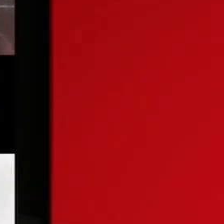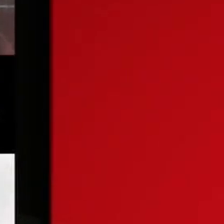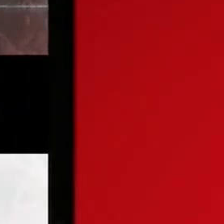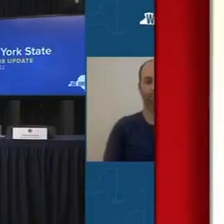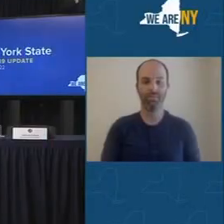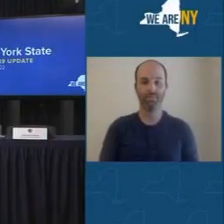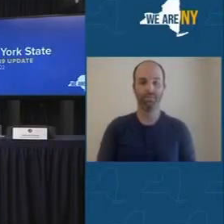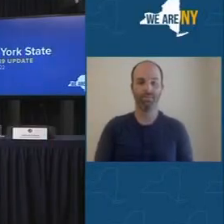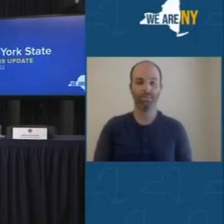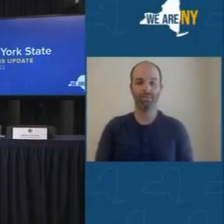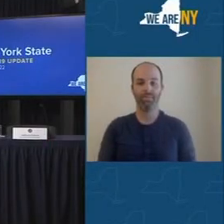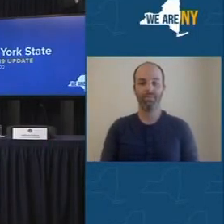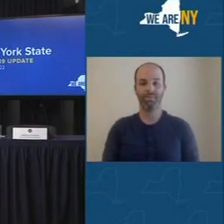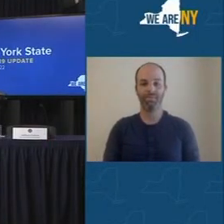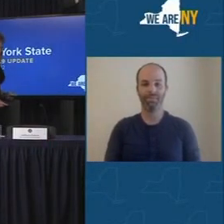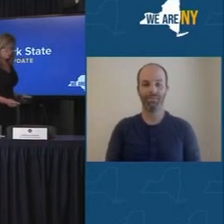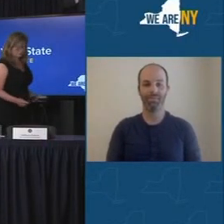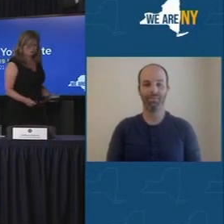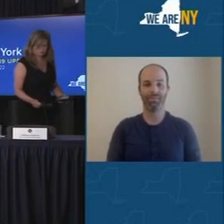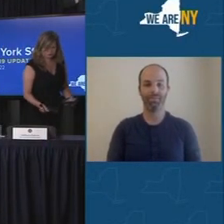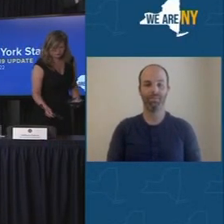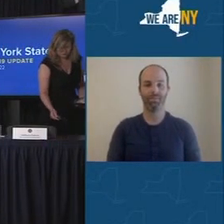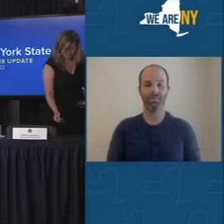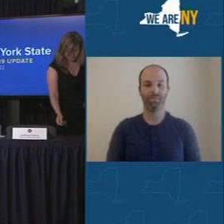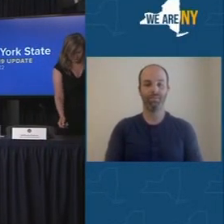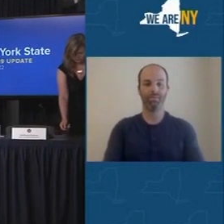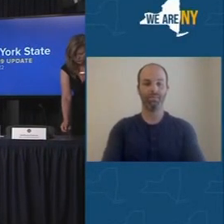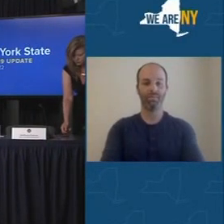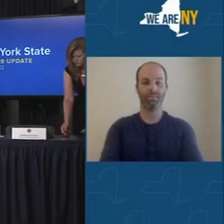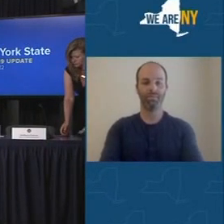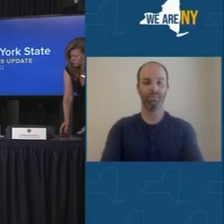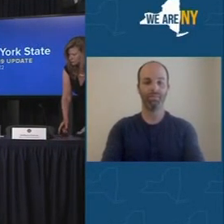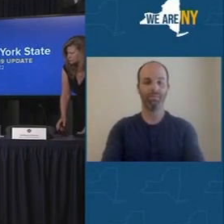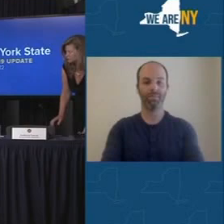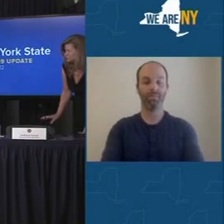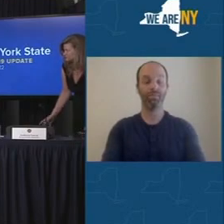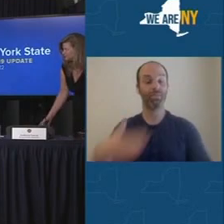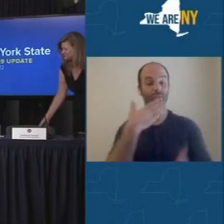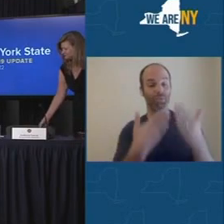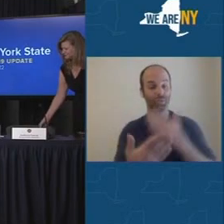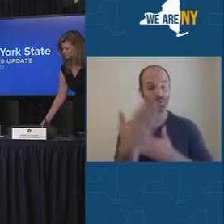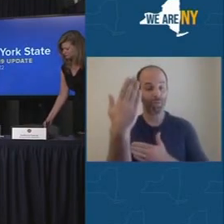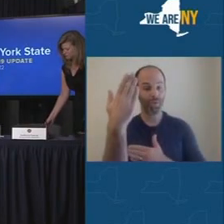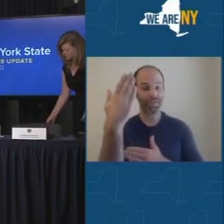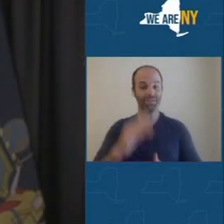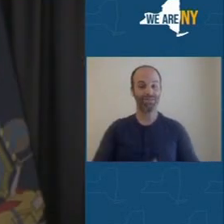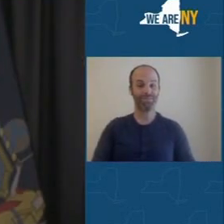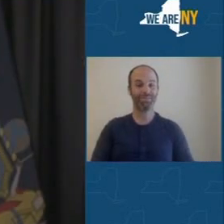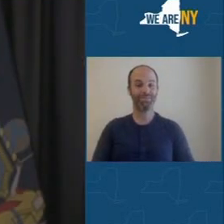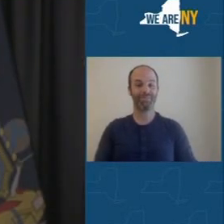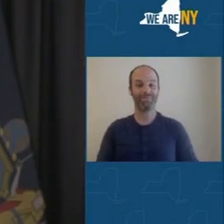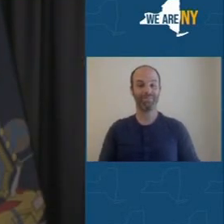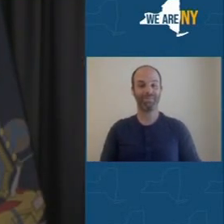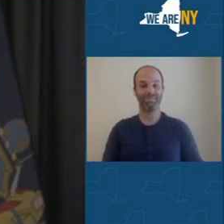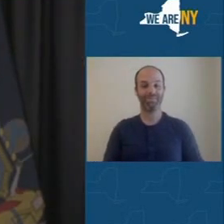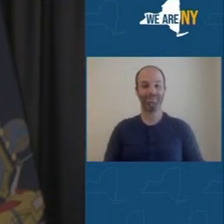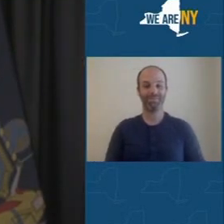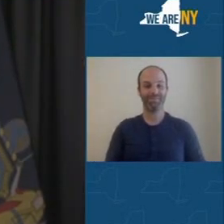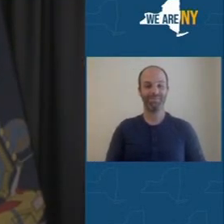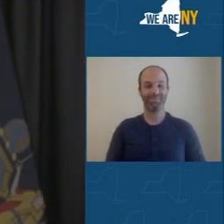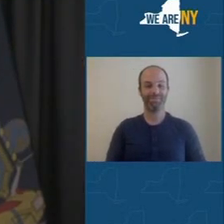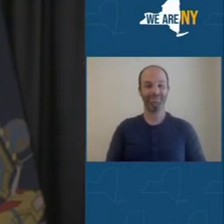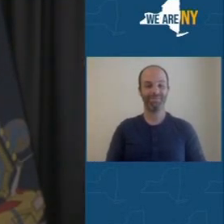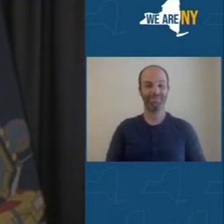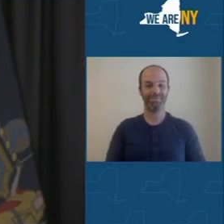Could masks be required again in schools in New York? Governor Kathy Hochul announcing tonight she's reserving the right to reinstate a mask mandate if